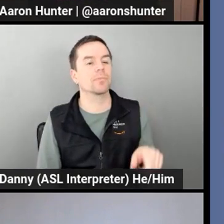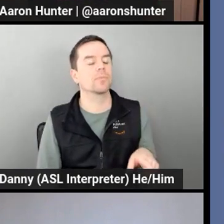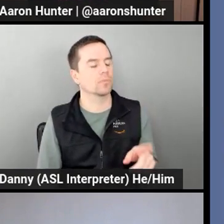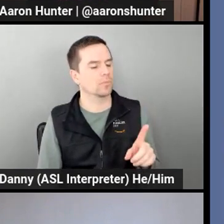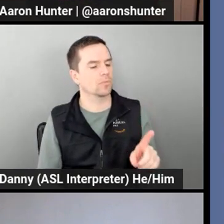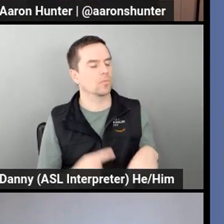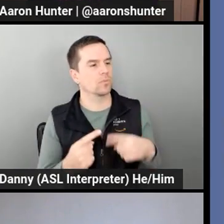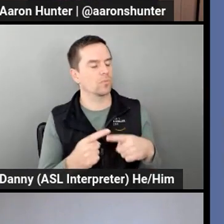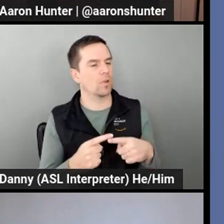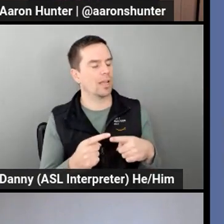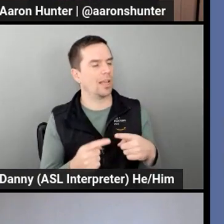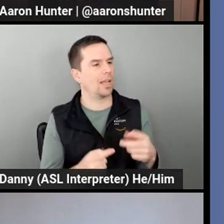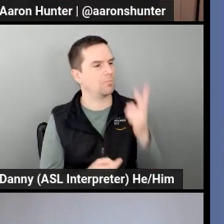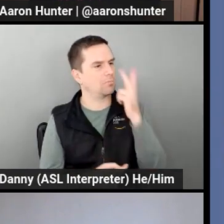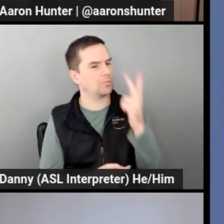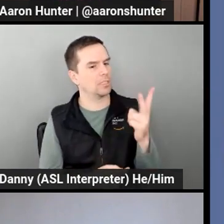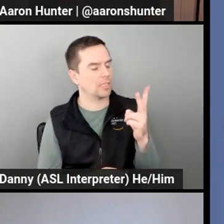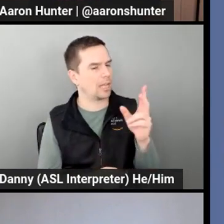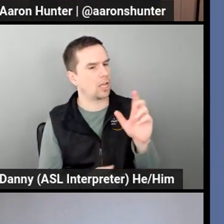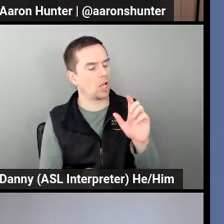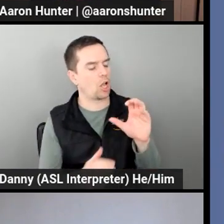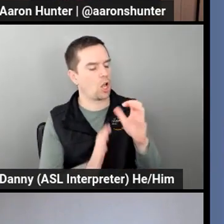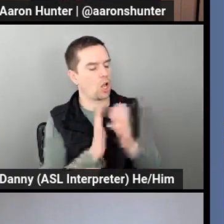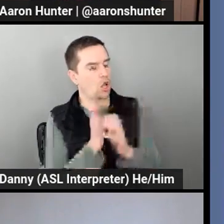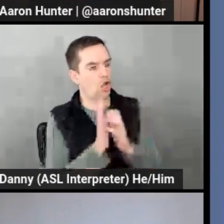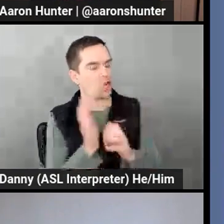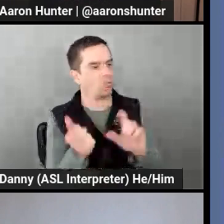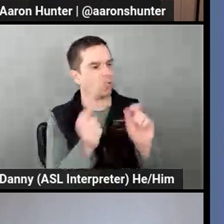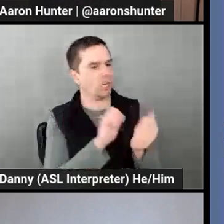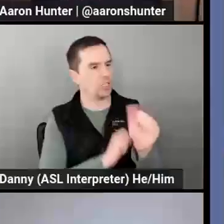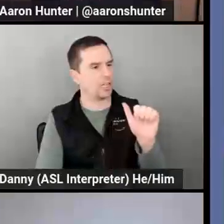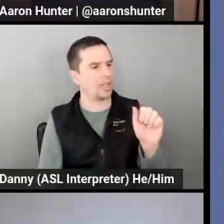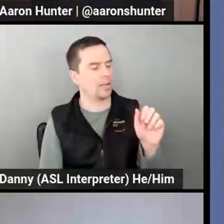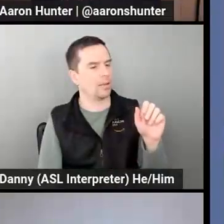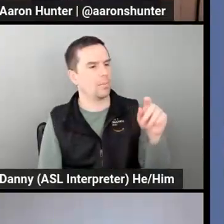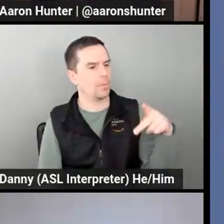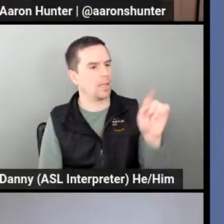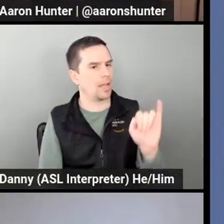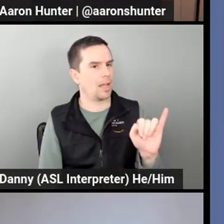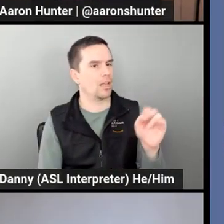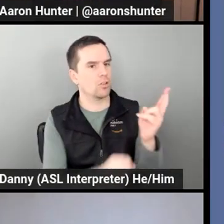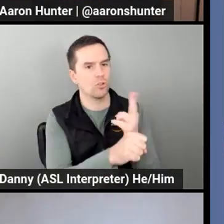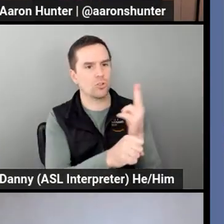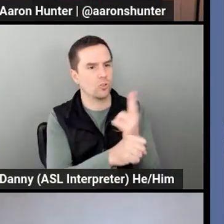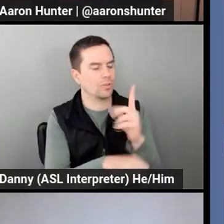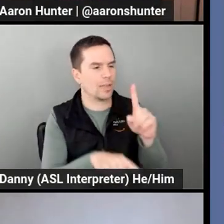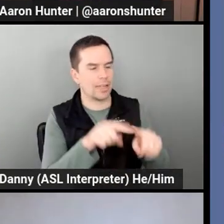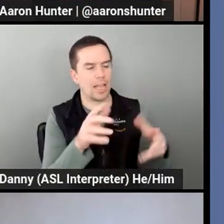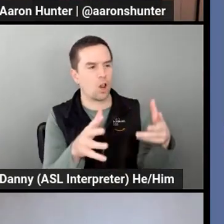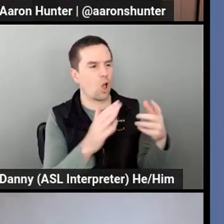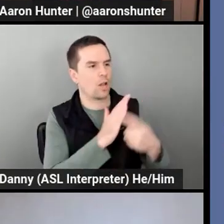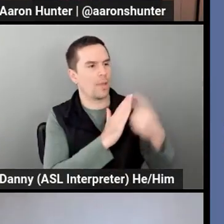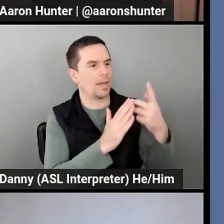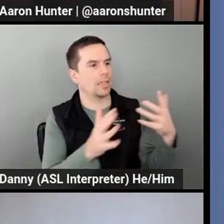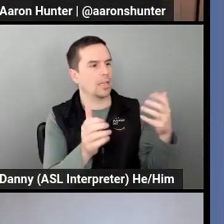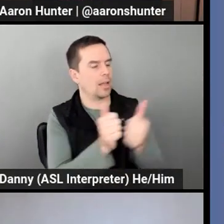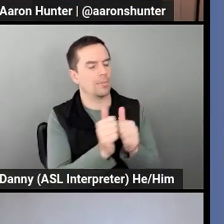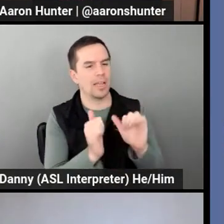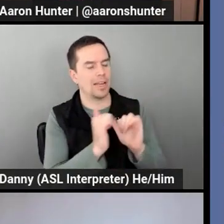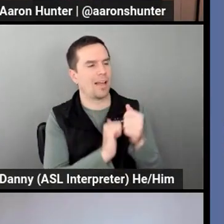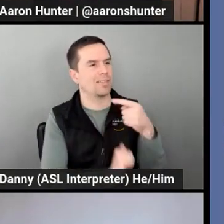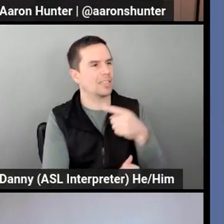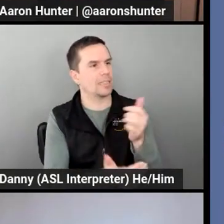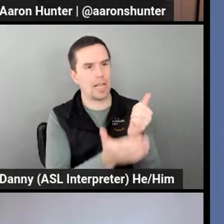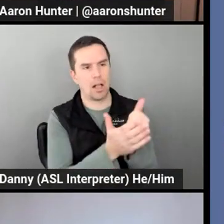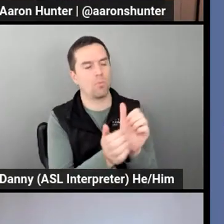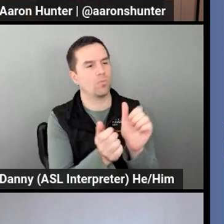across a code change like an API use that it can't update automatically, how does it help you with that